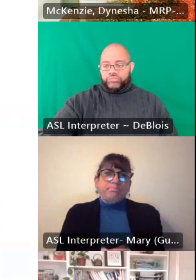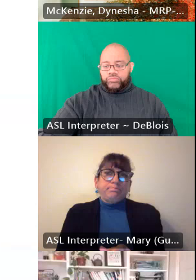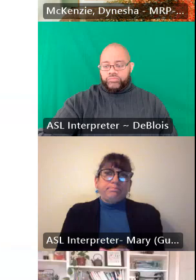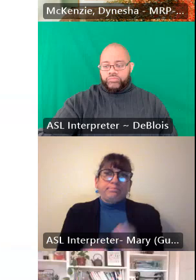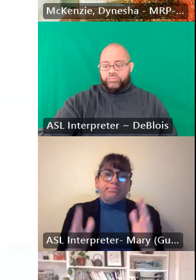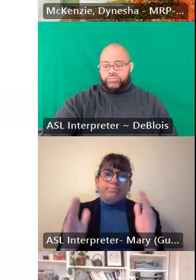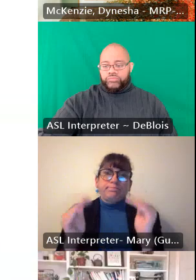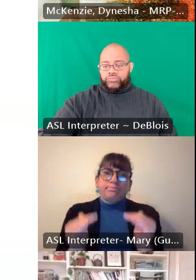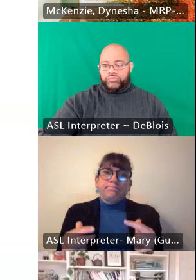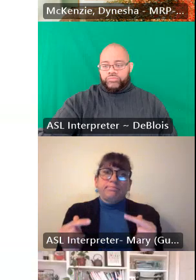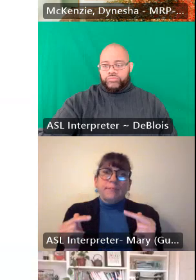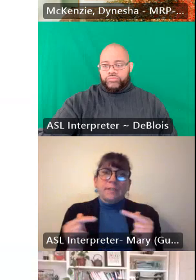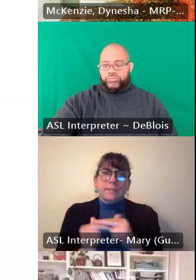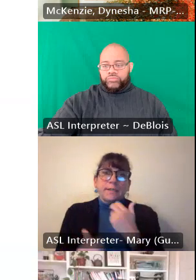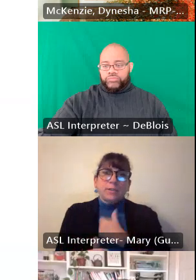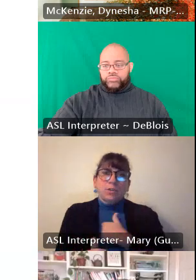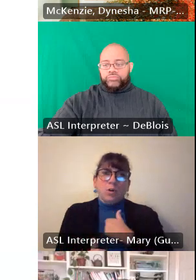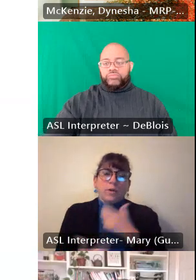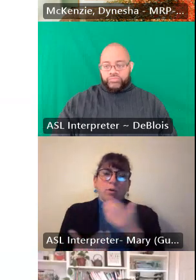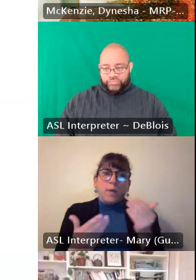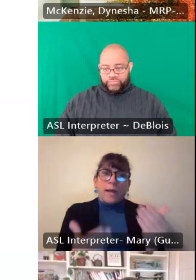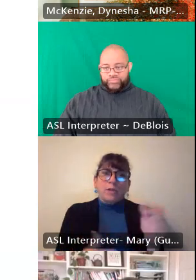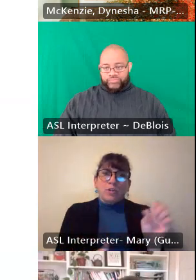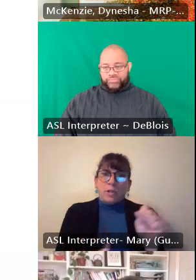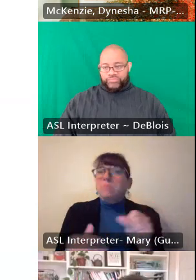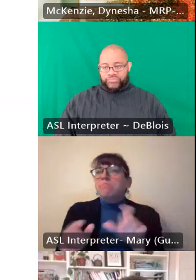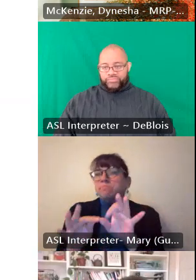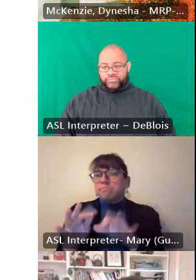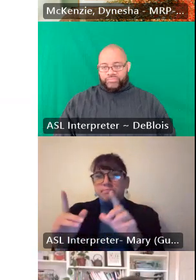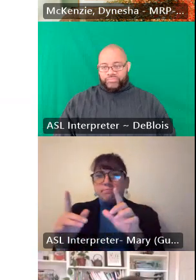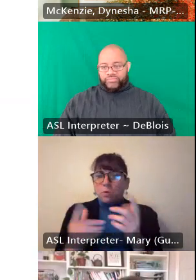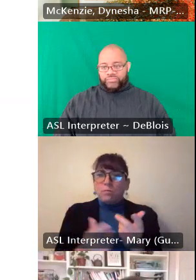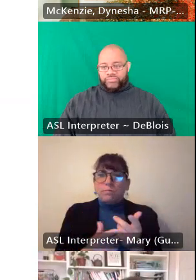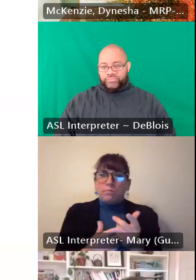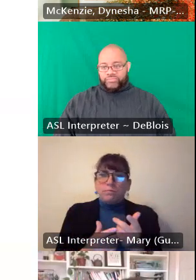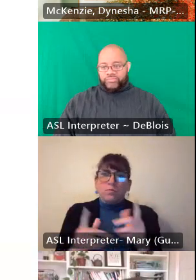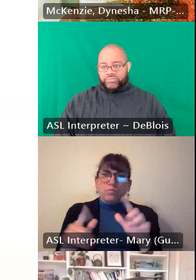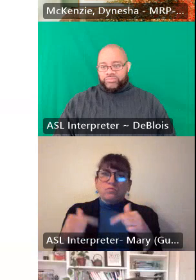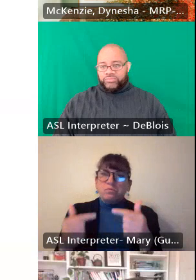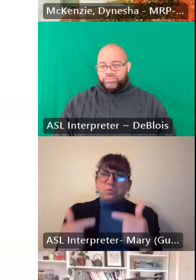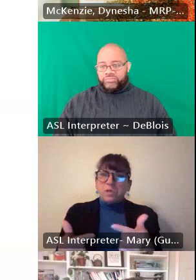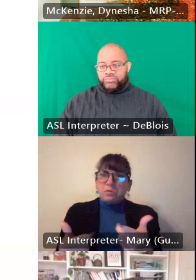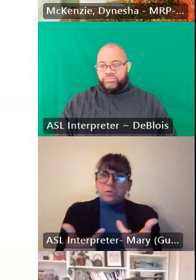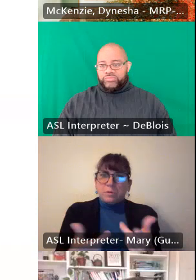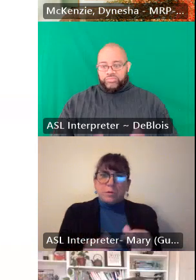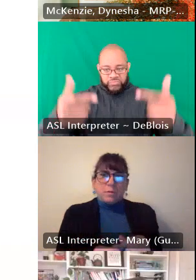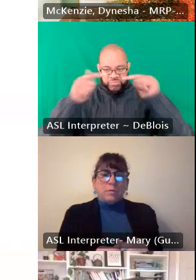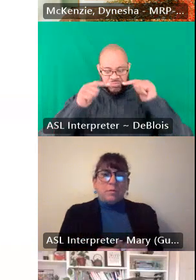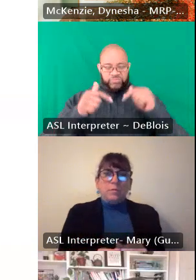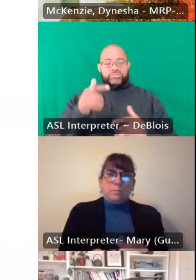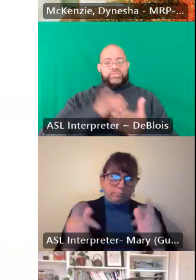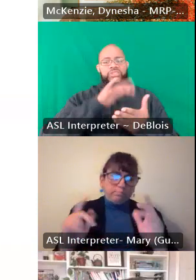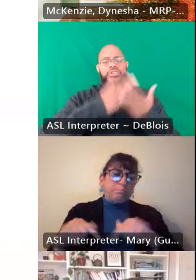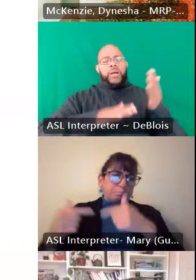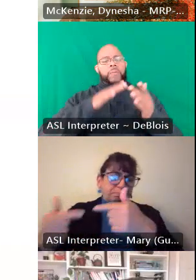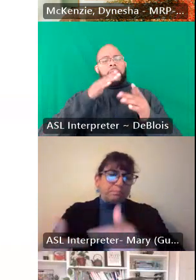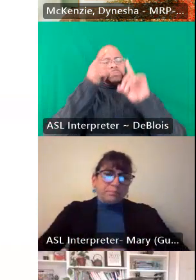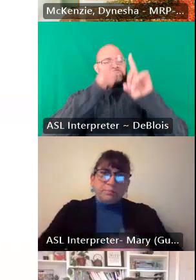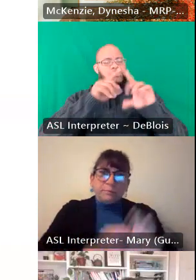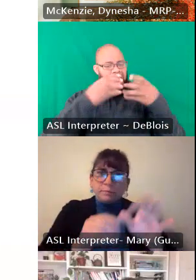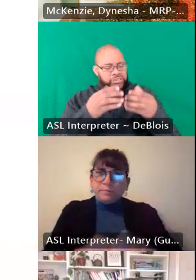Next And slide. you- Oh, sorry, Yes. go ahead, Shalini. Yep, you're good. You'll probably have additional information within your agency about sub-object classes or